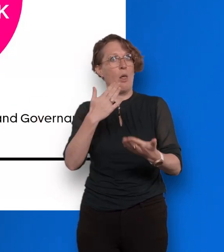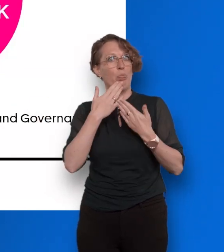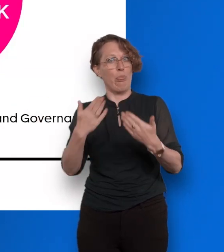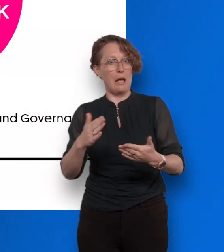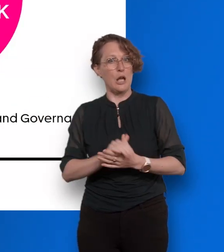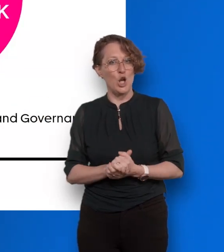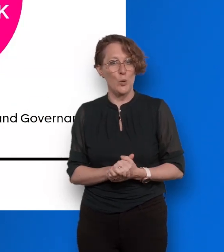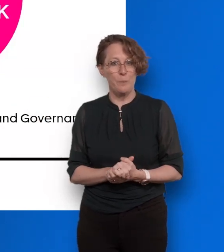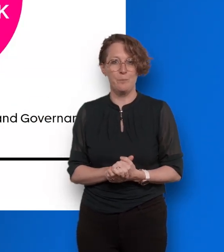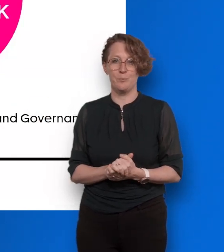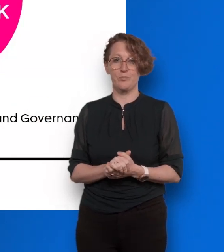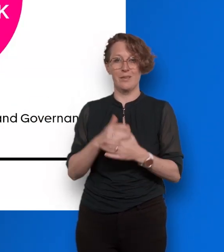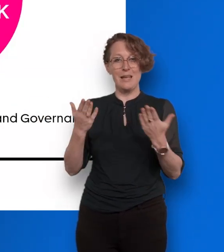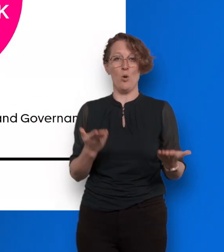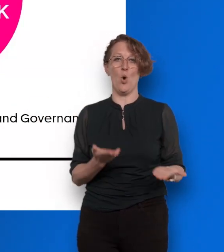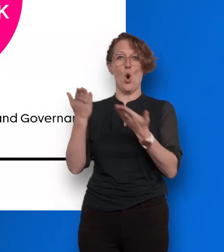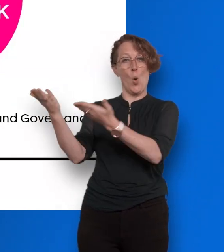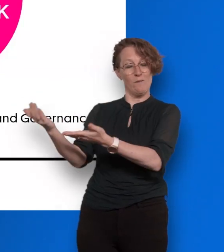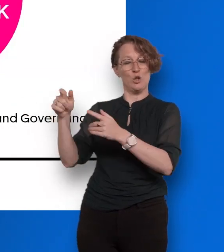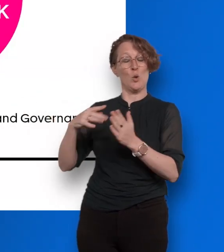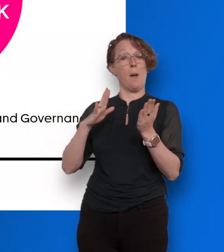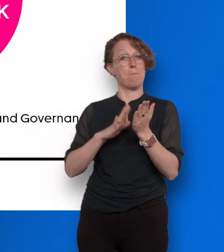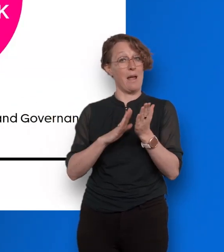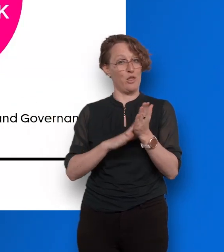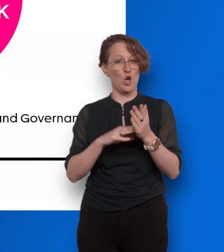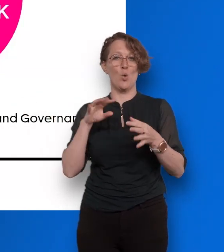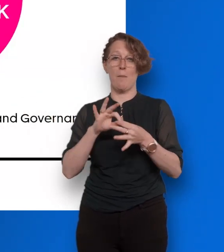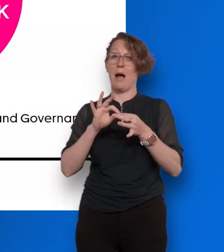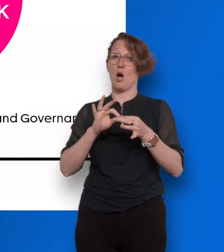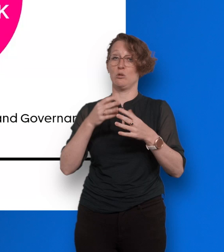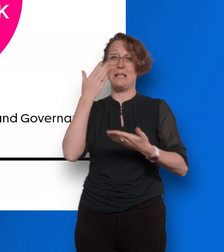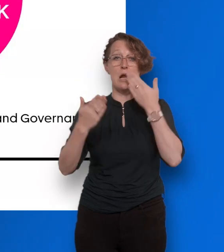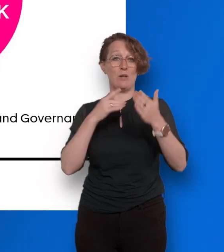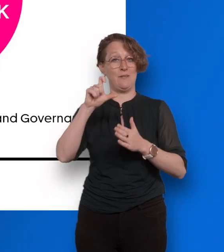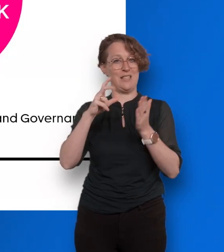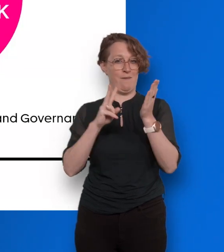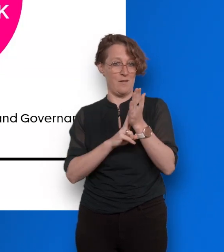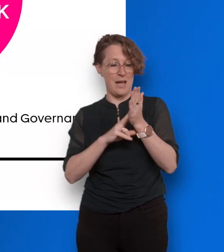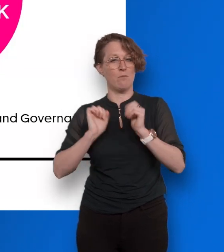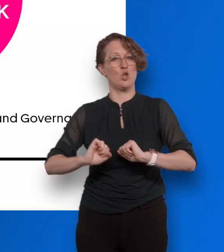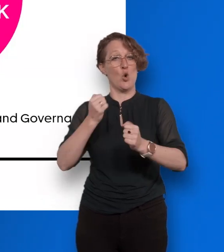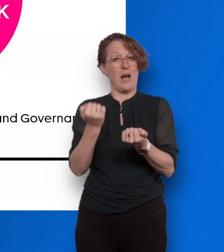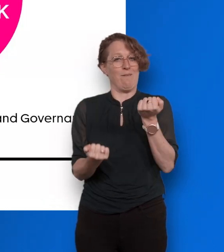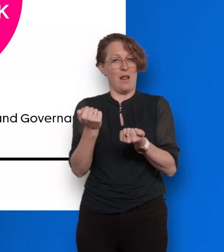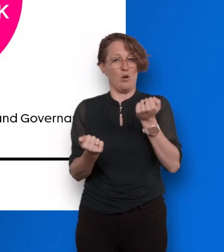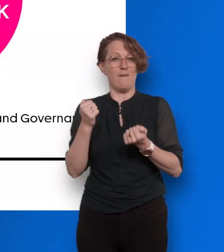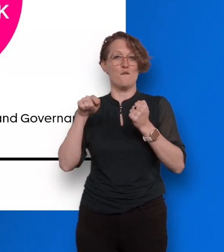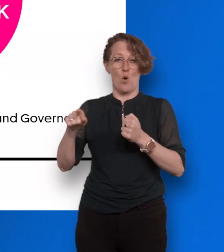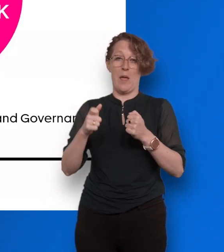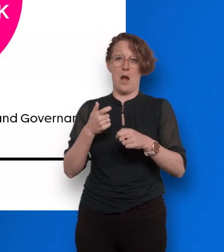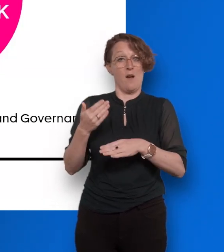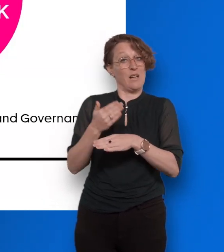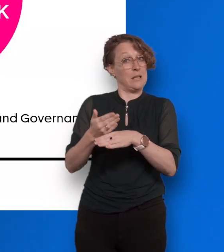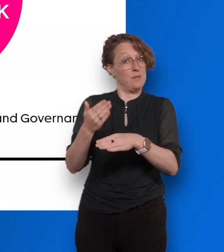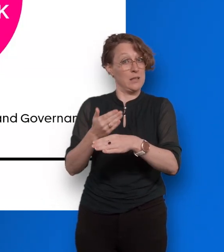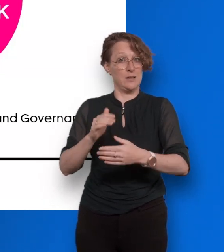Great. Thank you very much. And over to you, Mathew, on narrative CVs and your